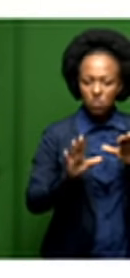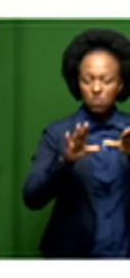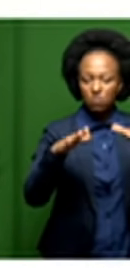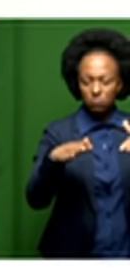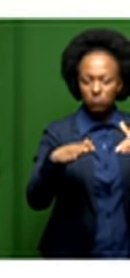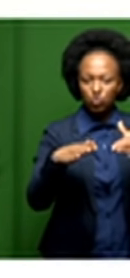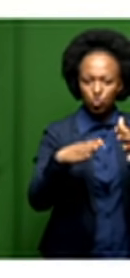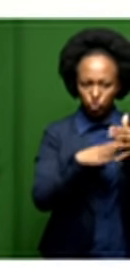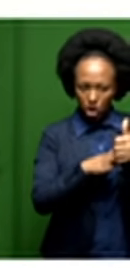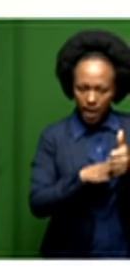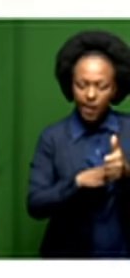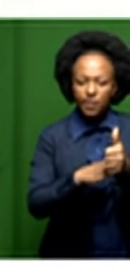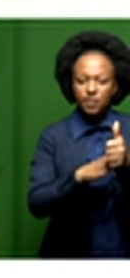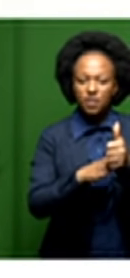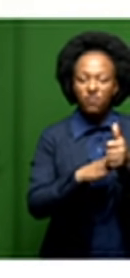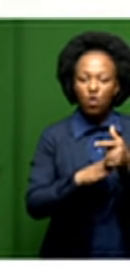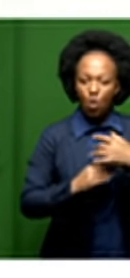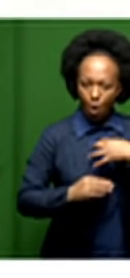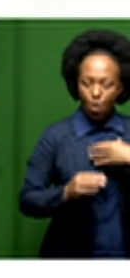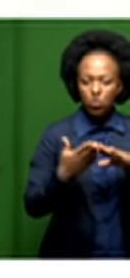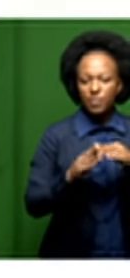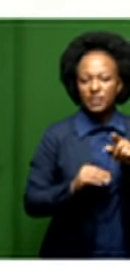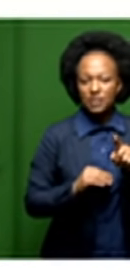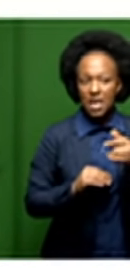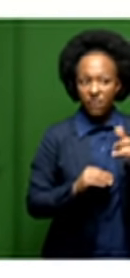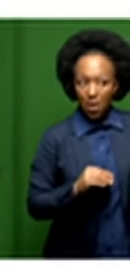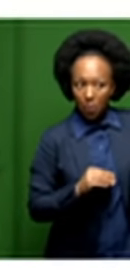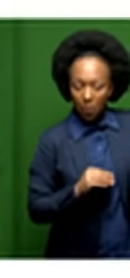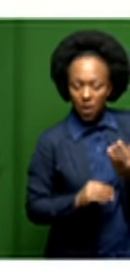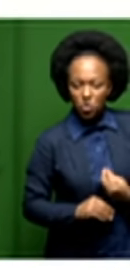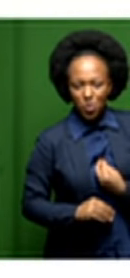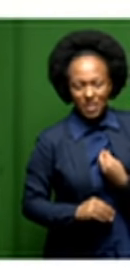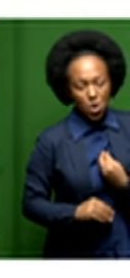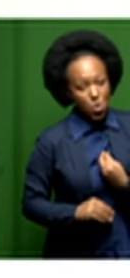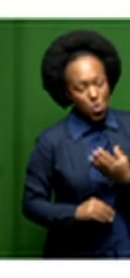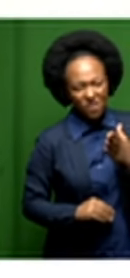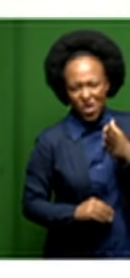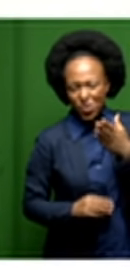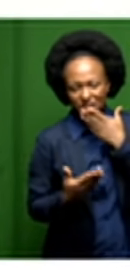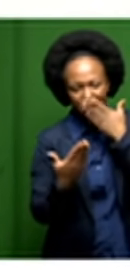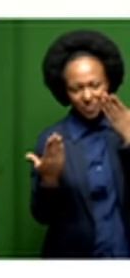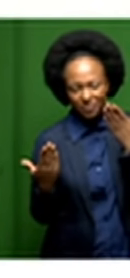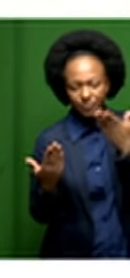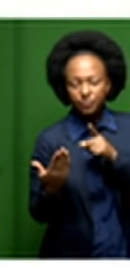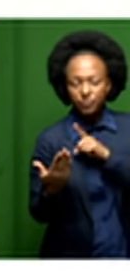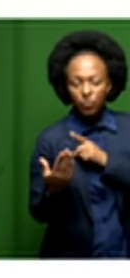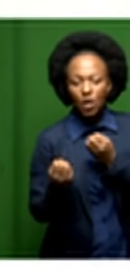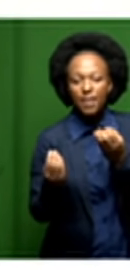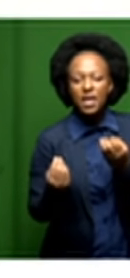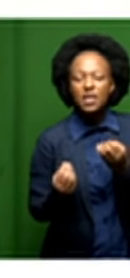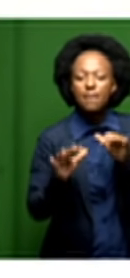the direction of our own society. And without them, we really do not have the future. As most people